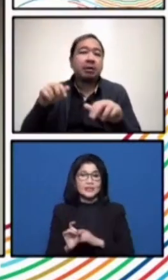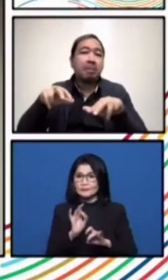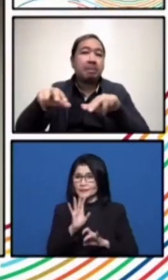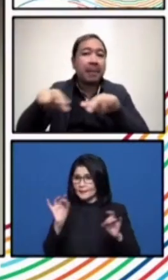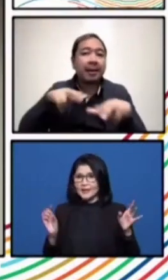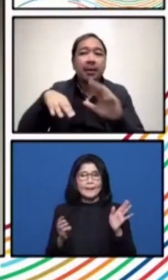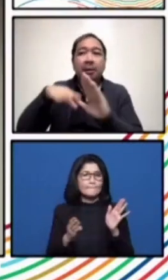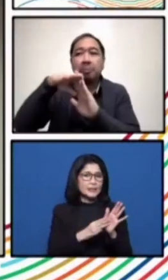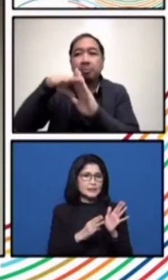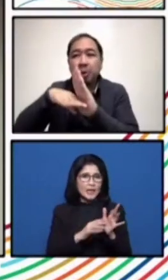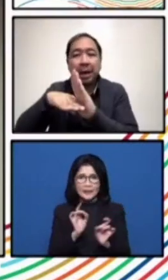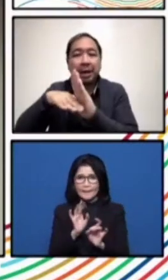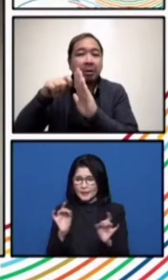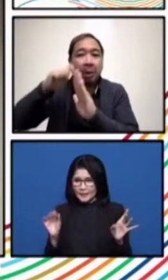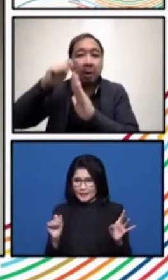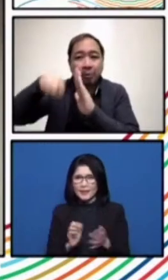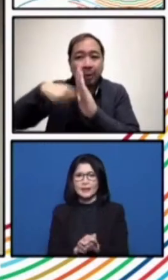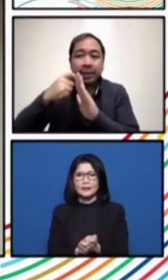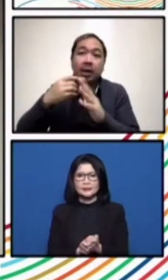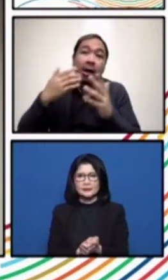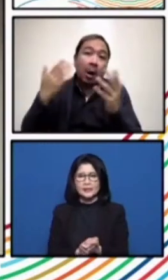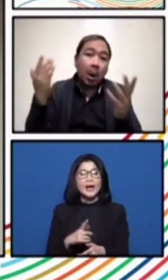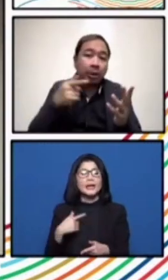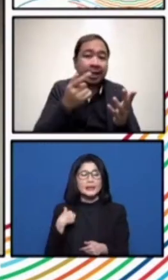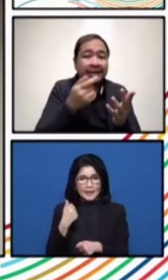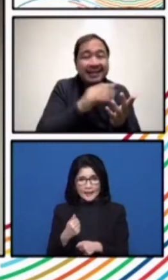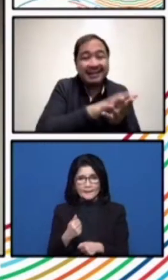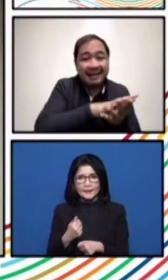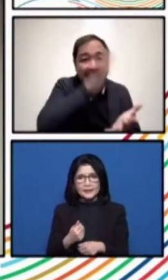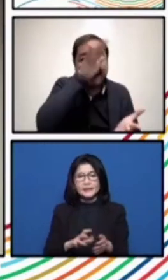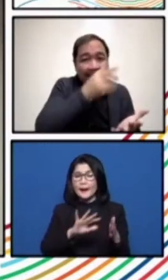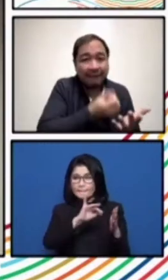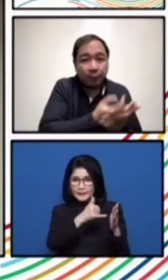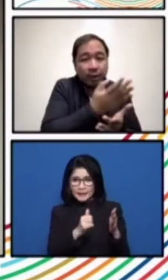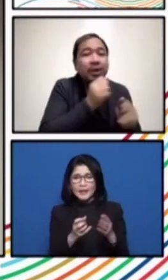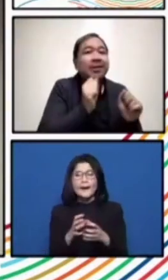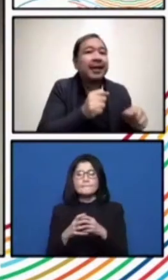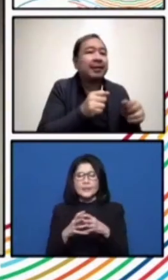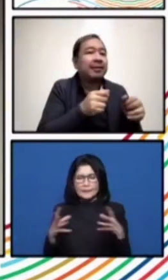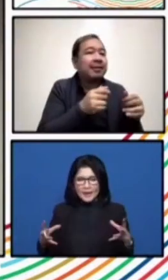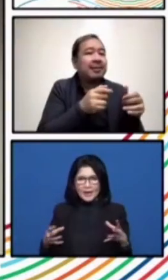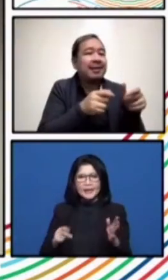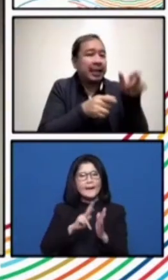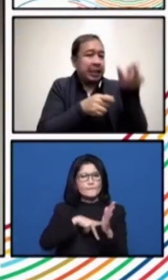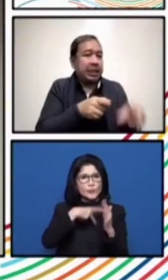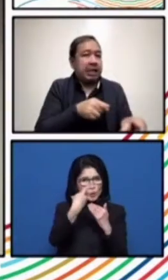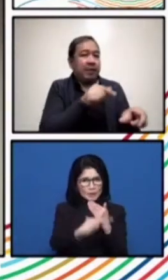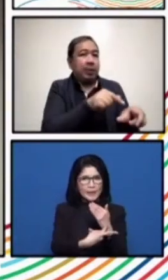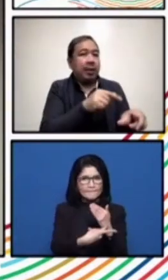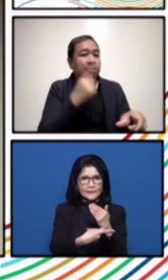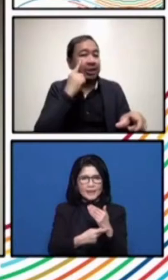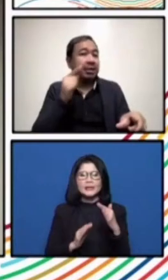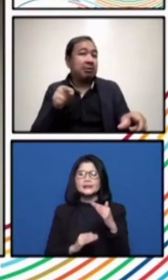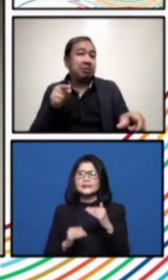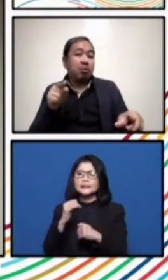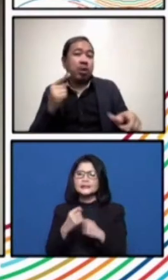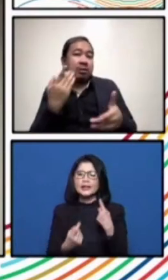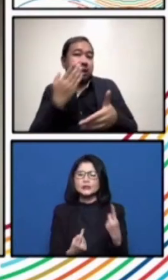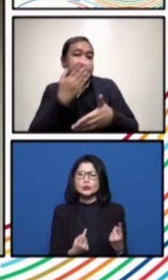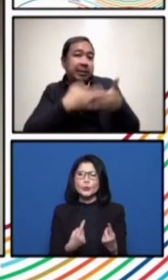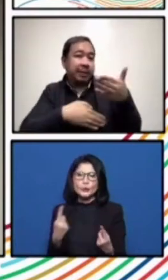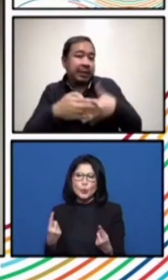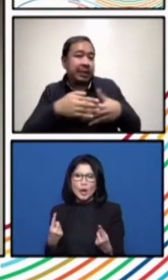but they can also use it individual levels among case managers so that when someone with a disability um is is is